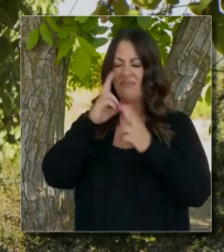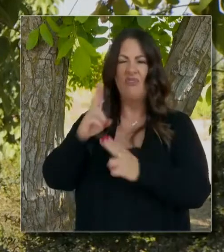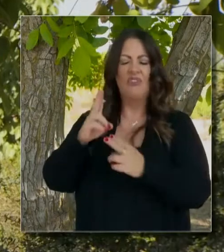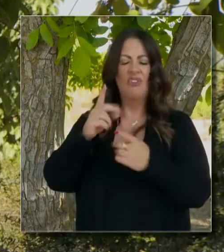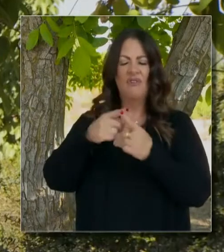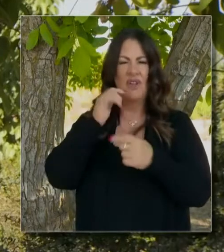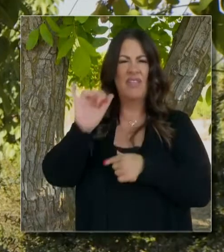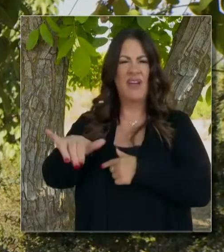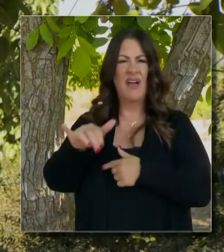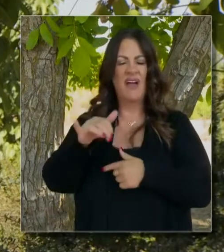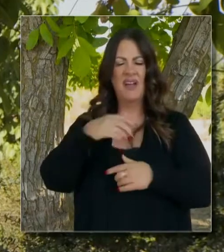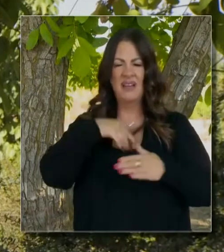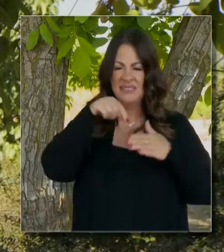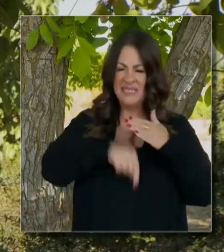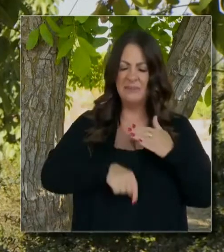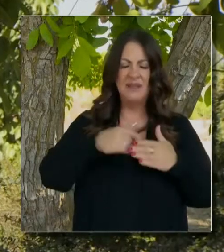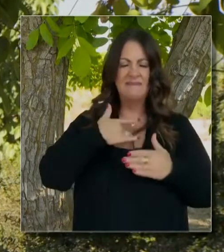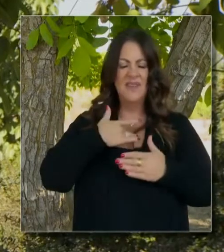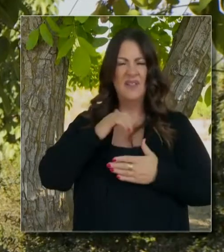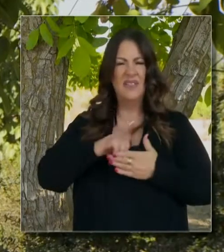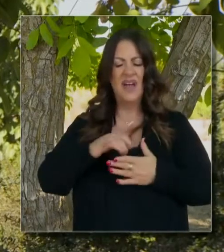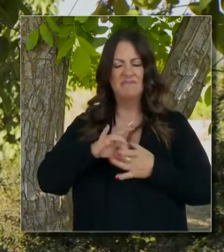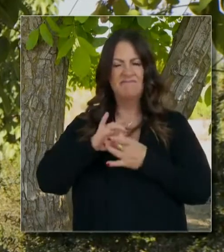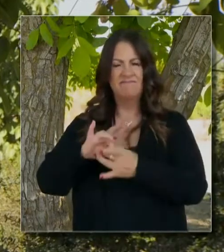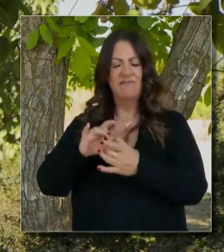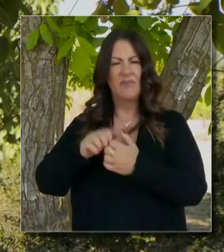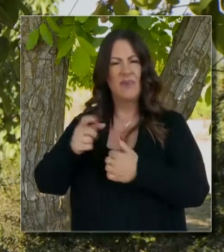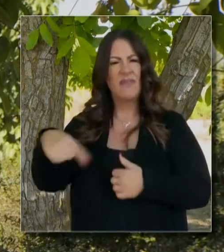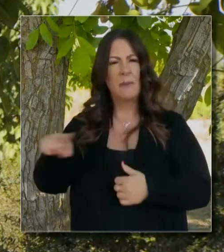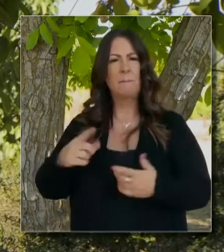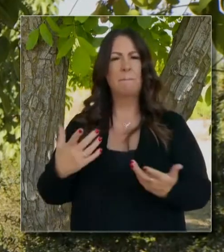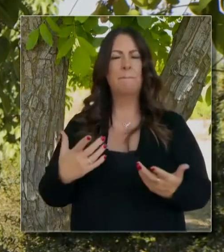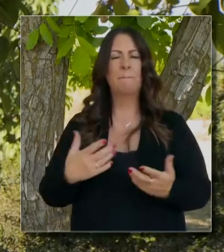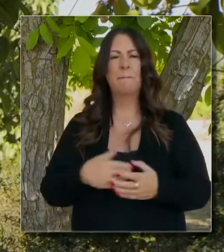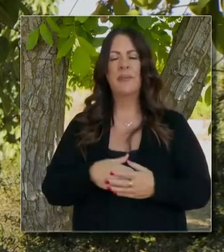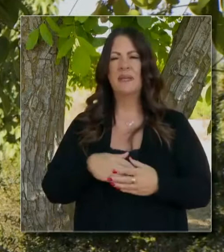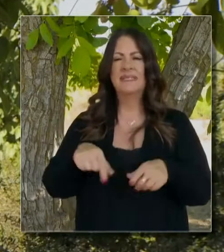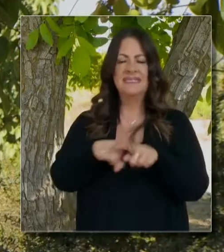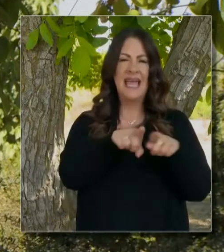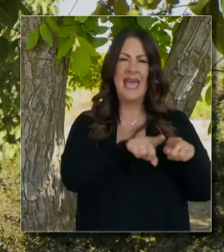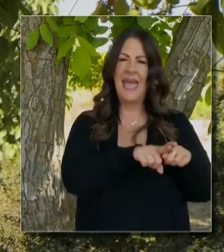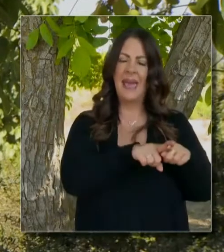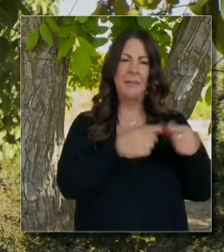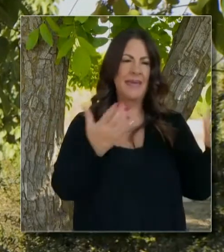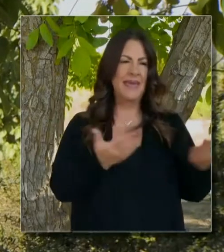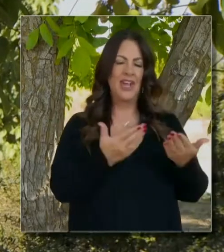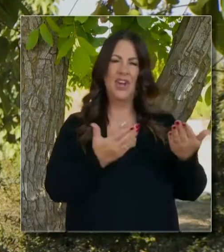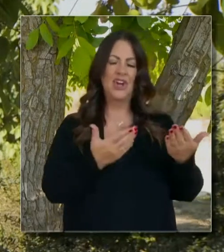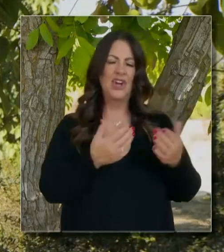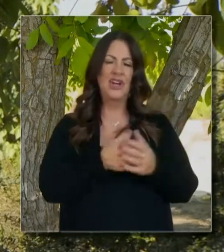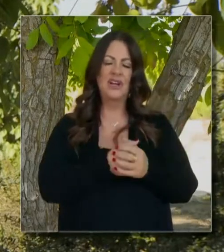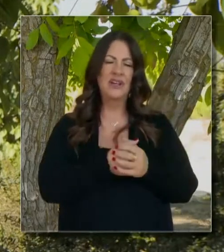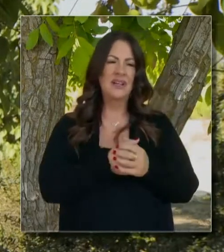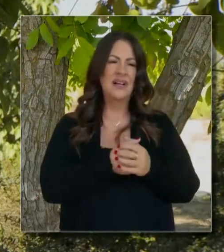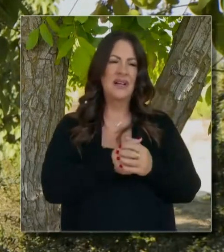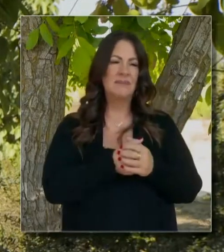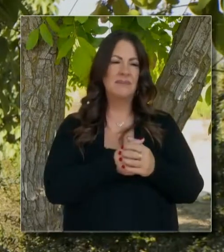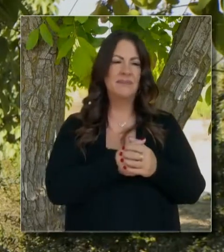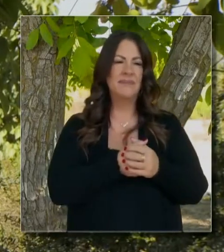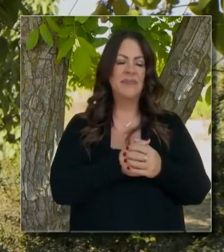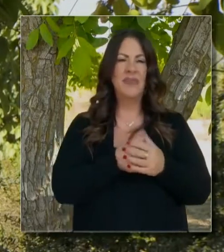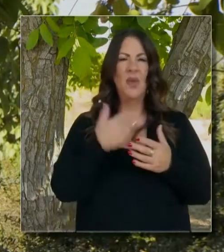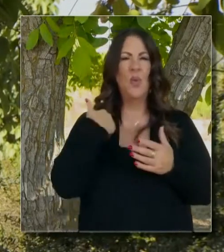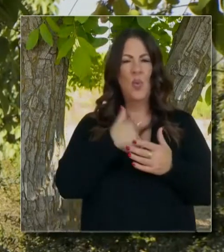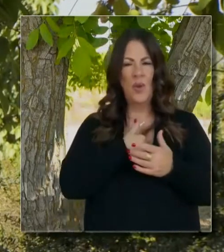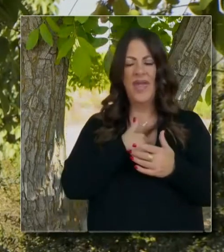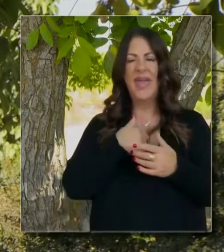emotional reverence for entrepreneurs like those that are out here moving down a path, marking a